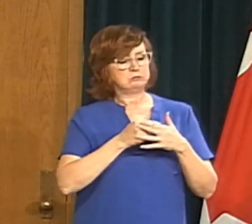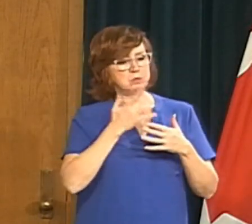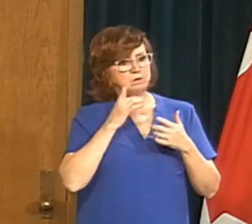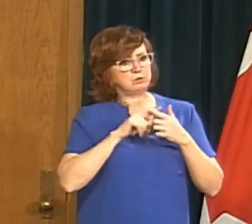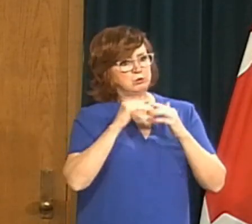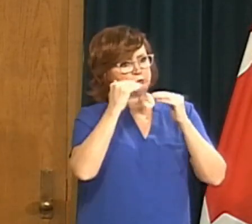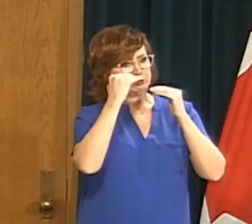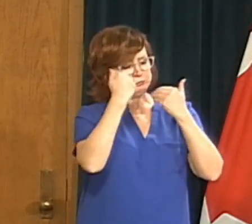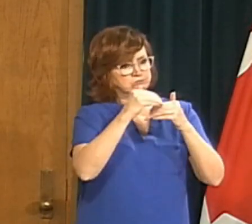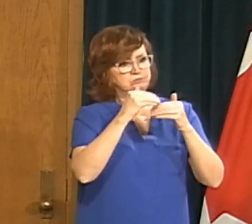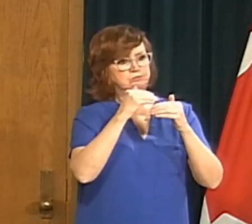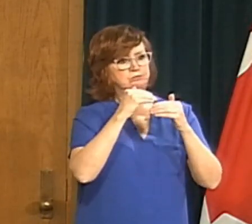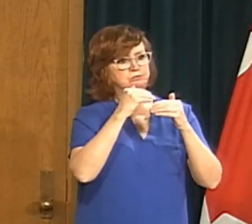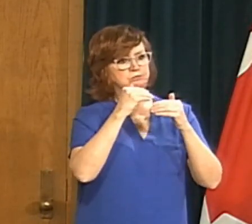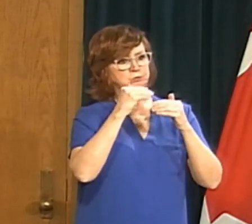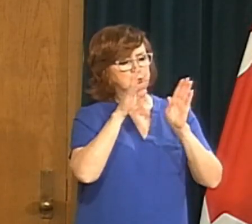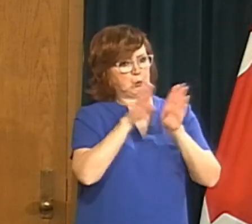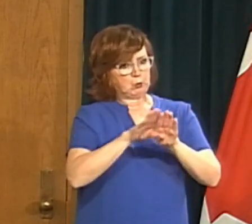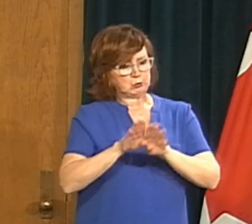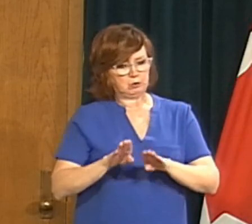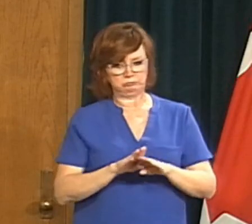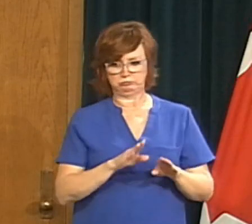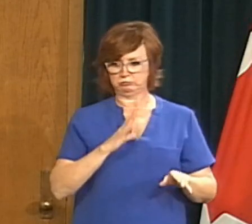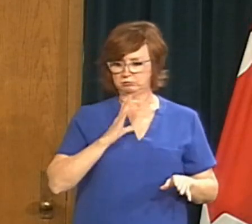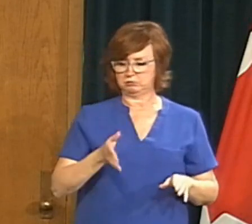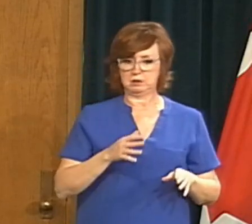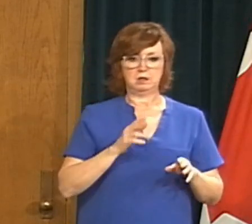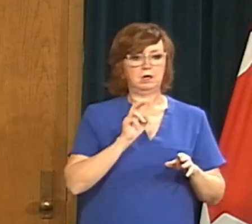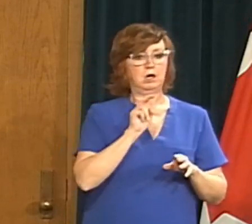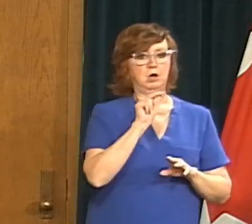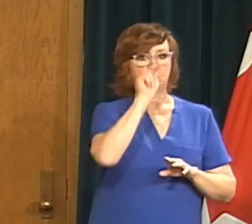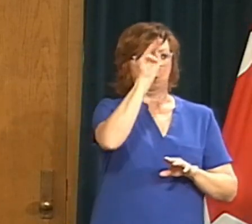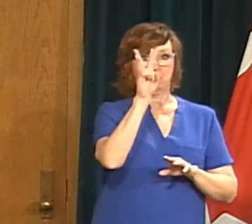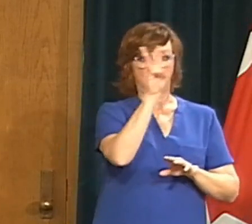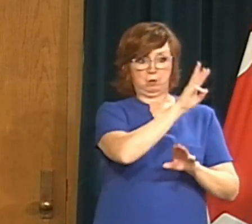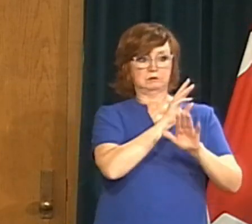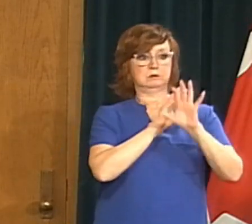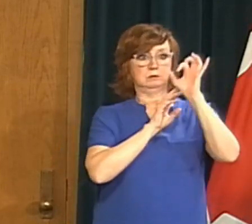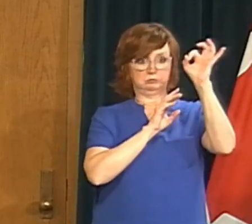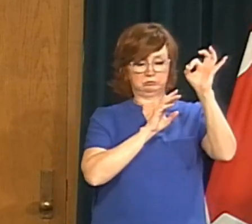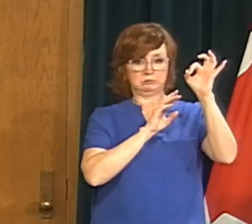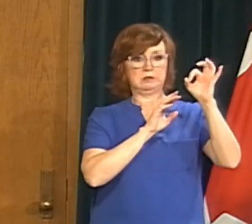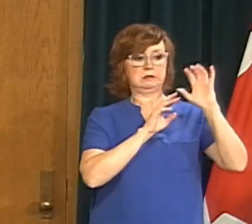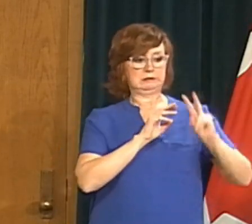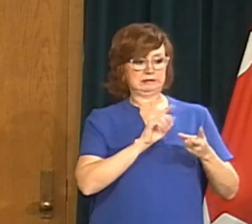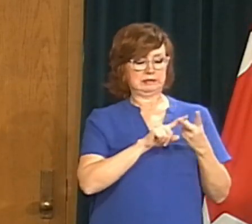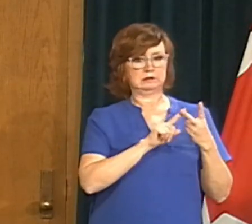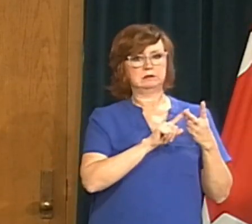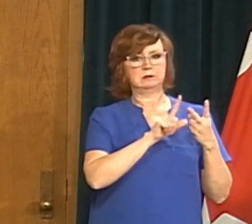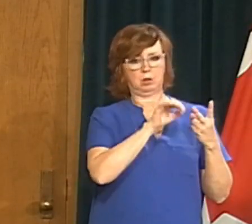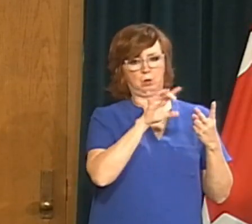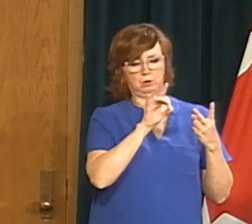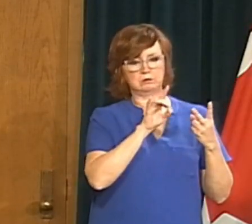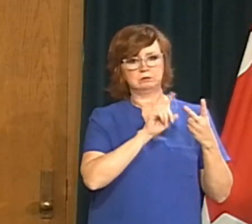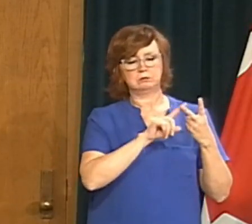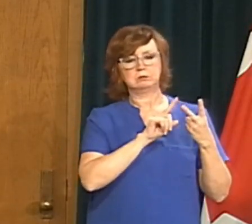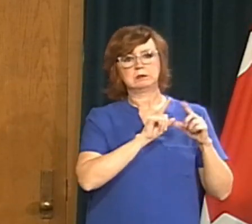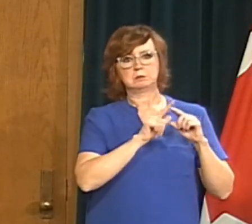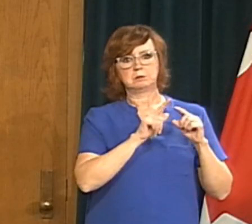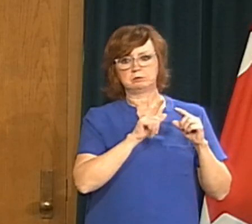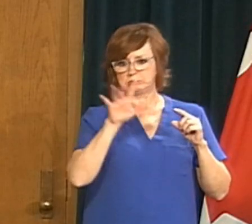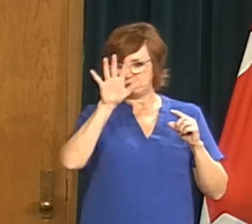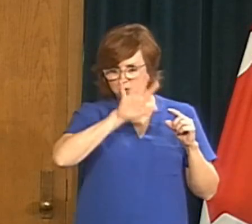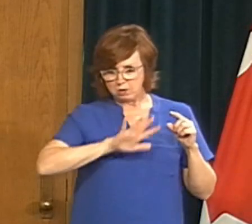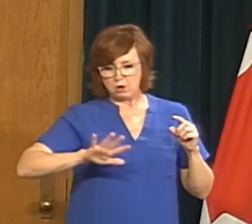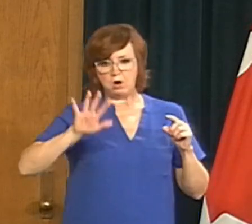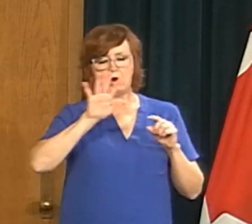the largest number of positive cases, but with all northern leaders, and they are supportive of the steps that have